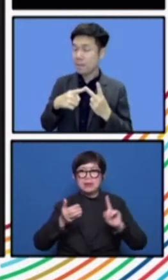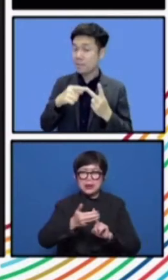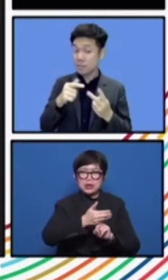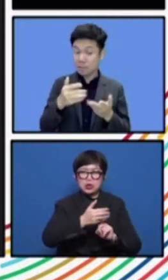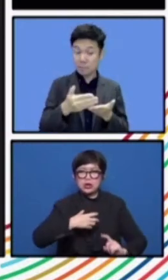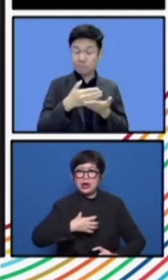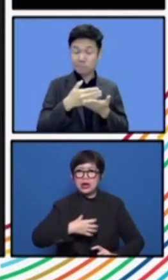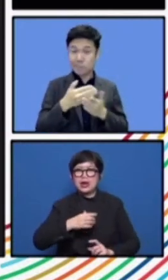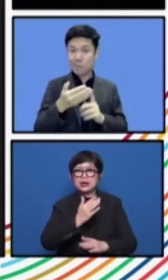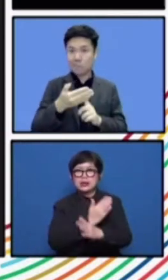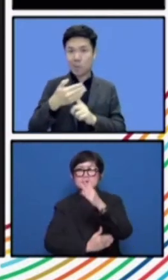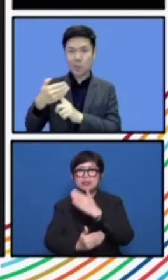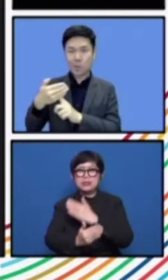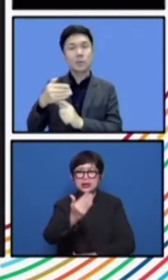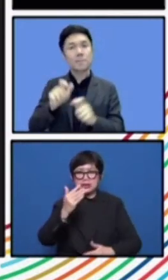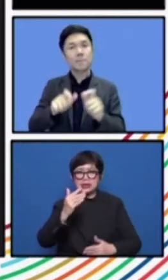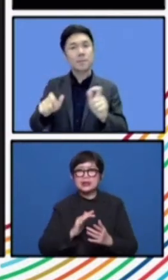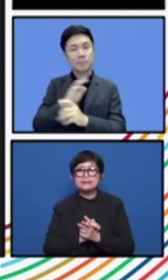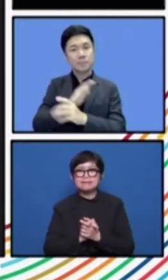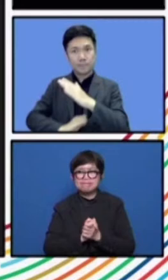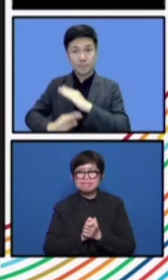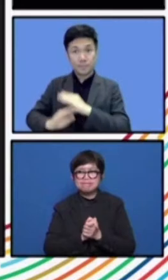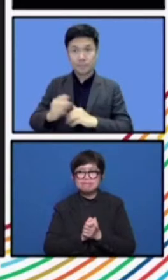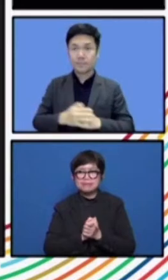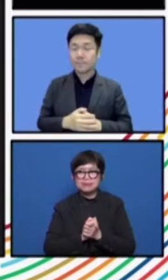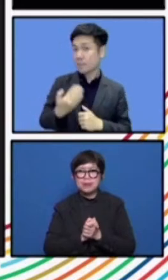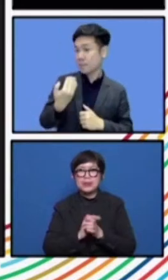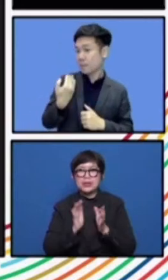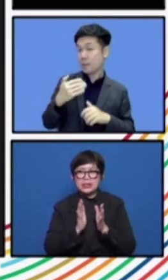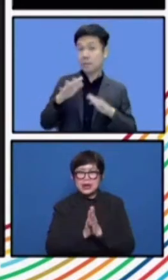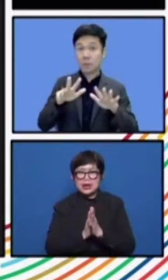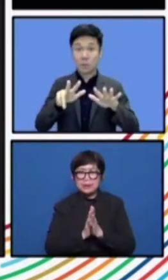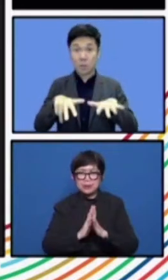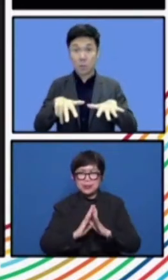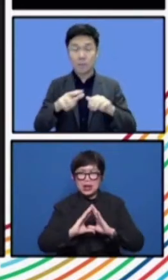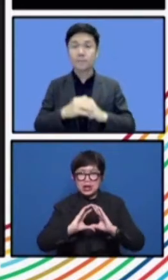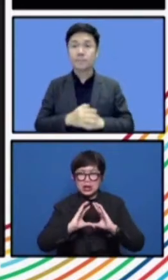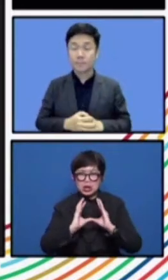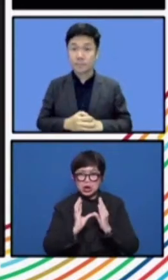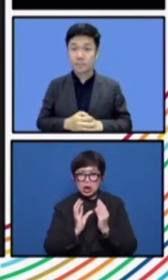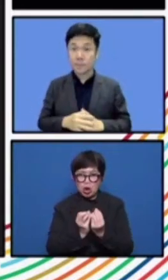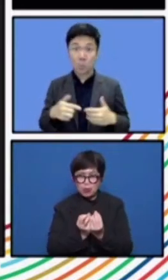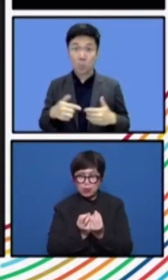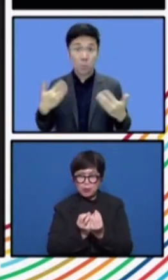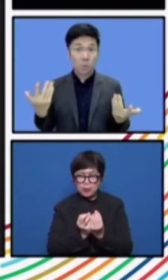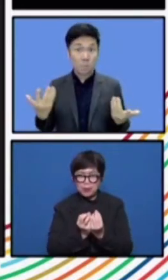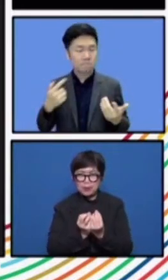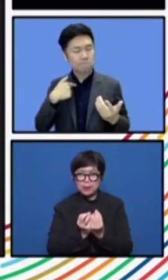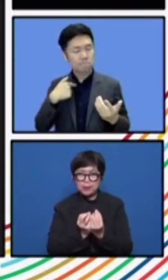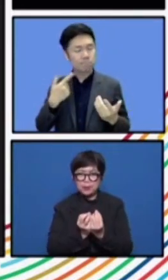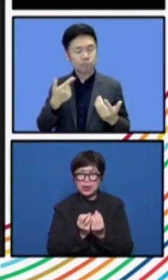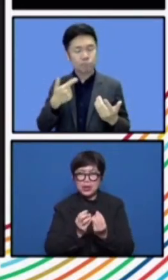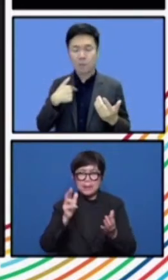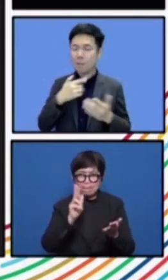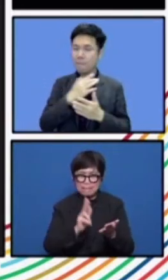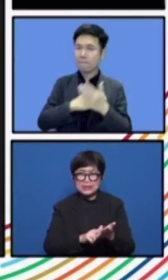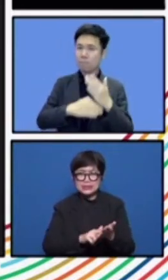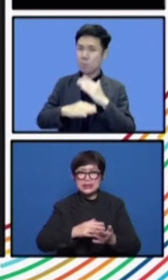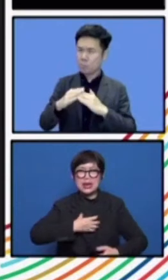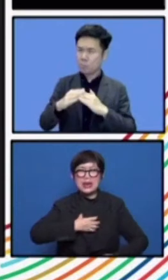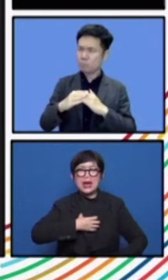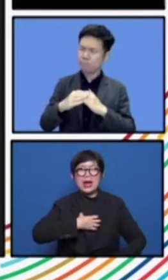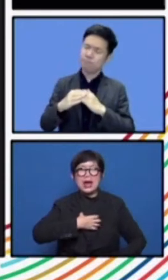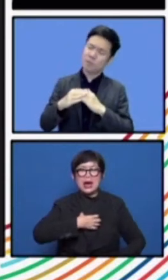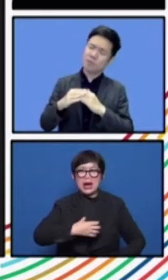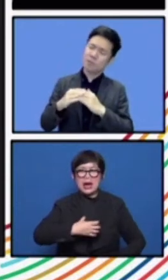comments in last August committee on on the rights of person with disability they built a report of the government of